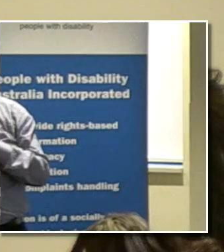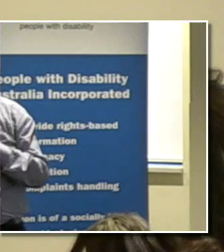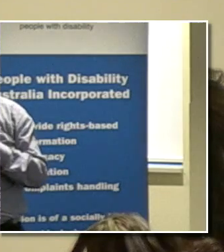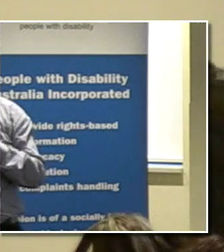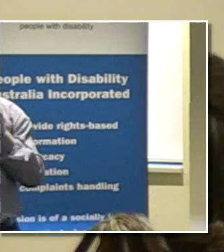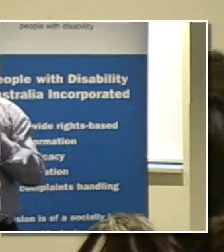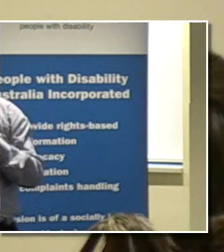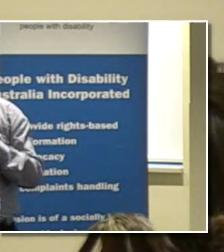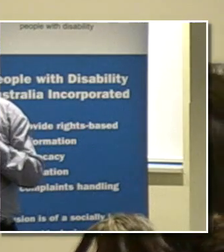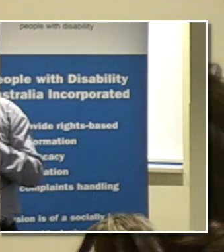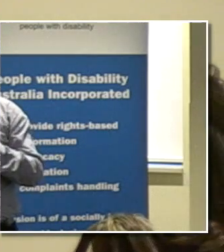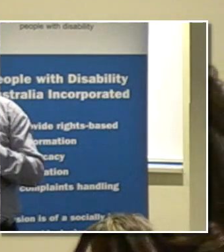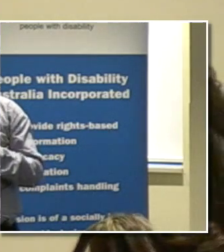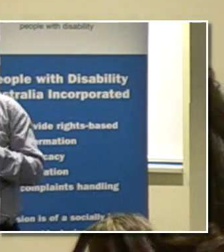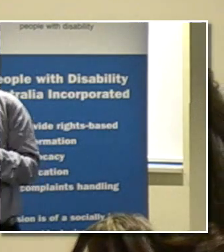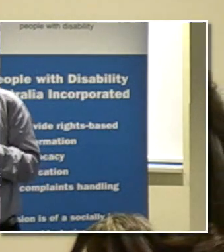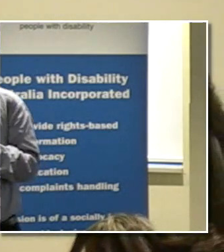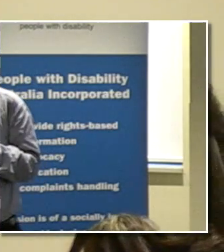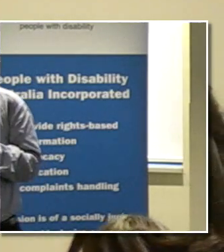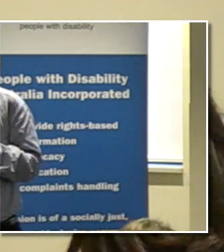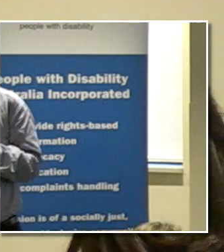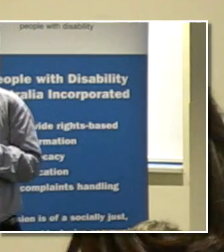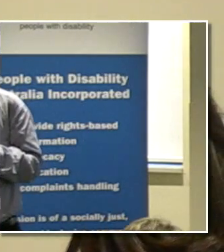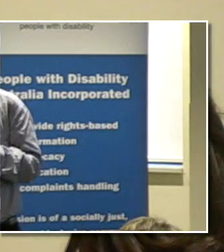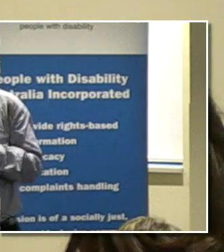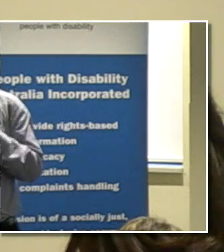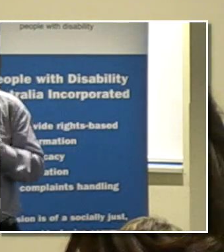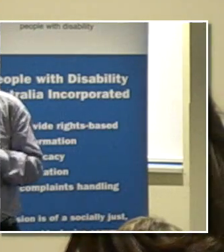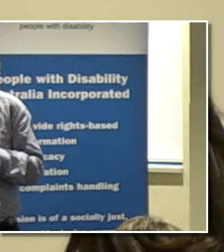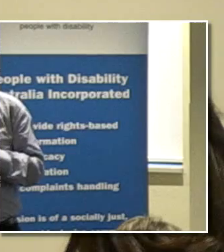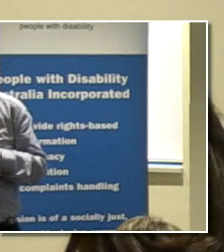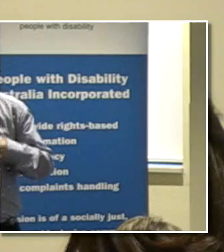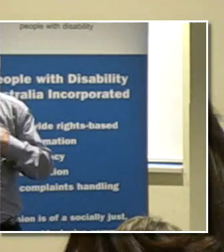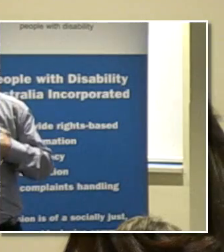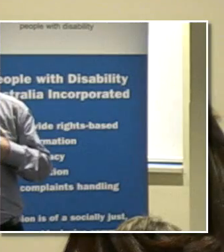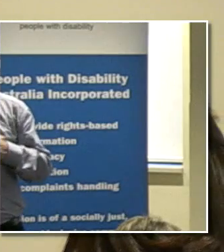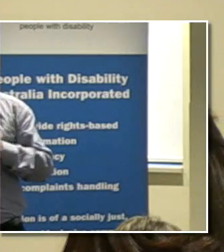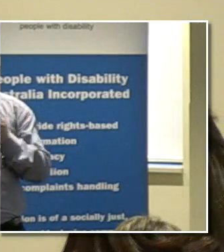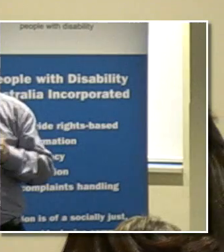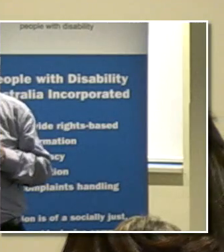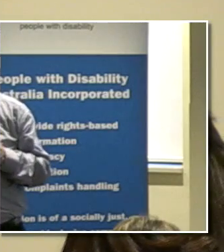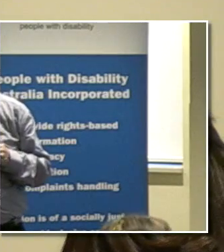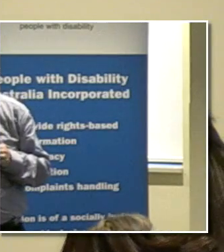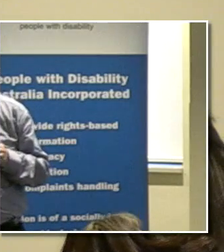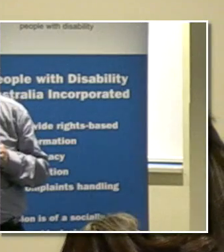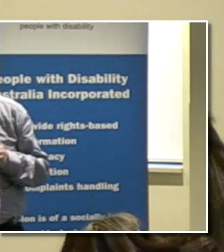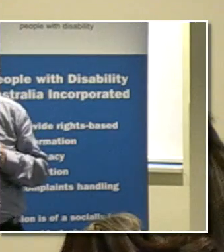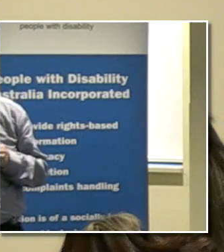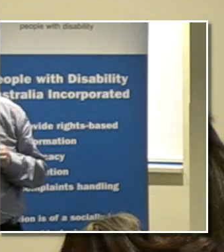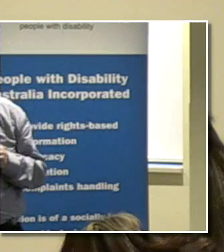but that was a deaf school and that was important, but I never really